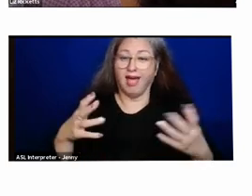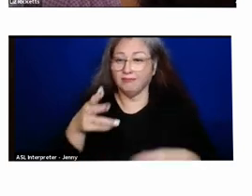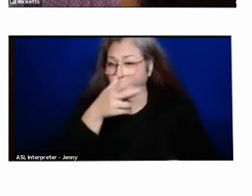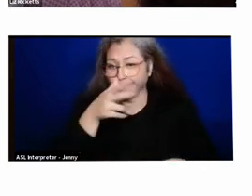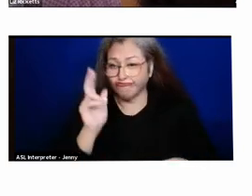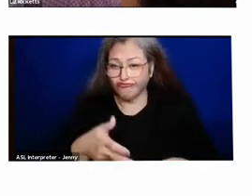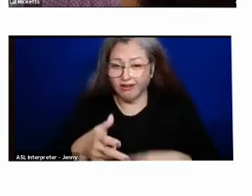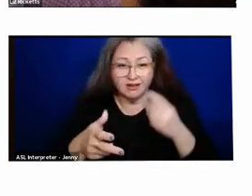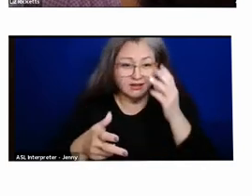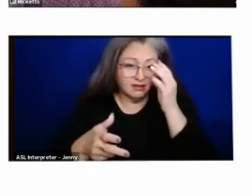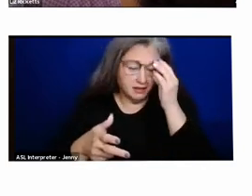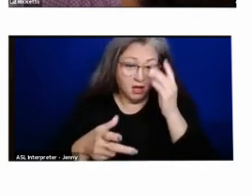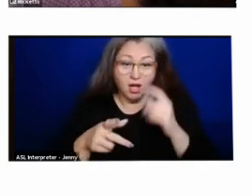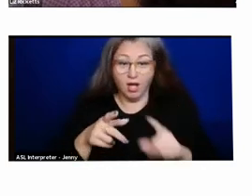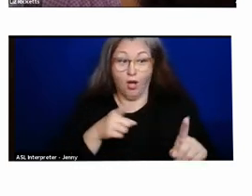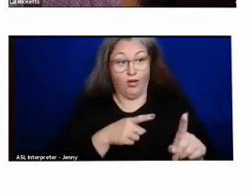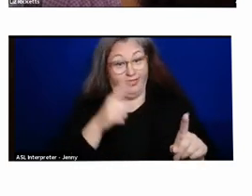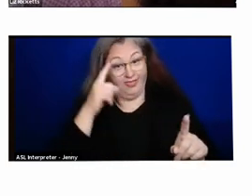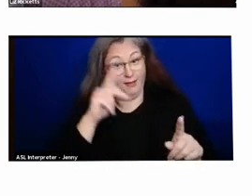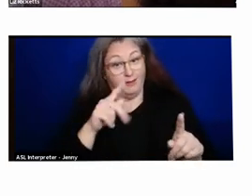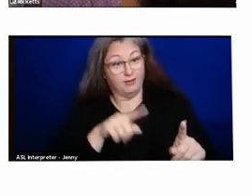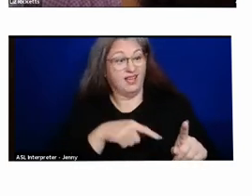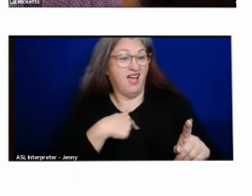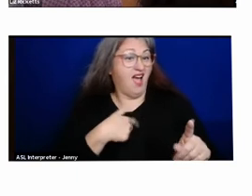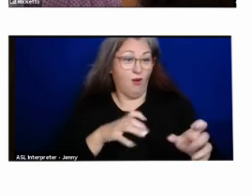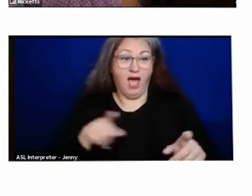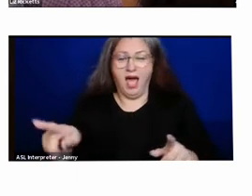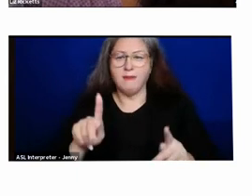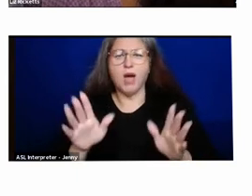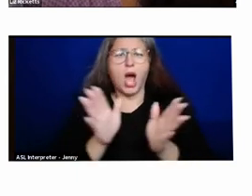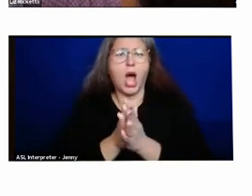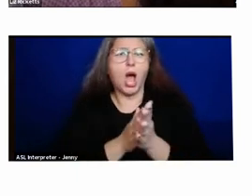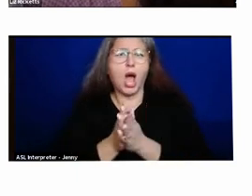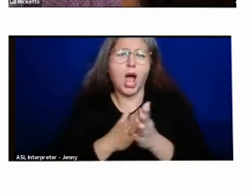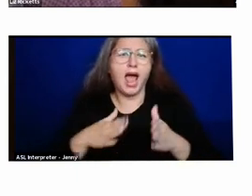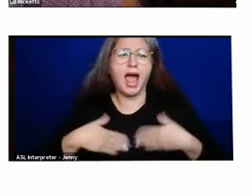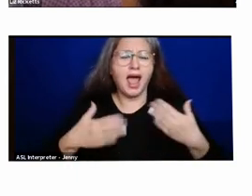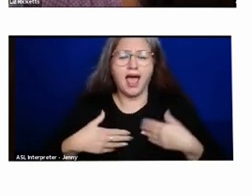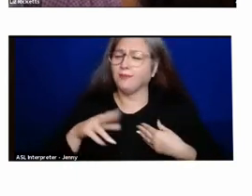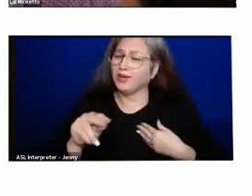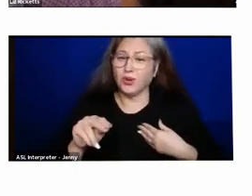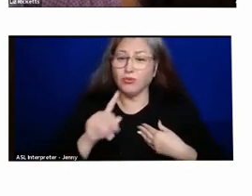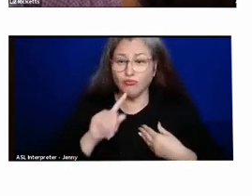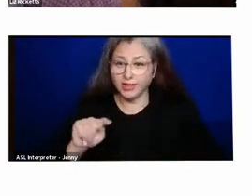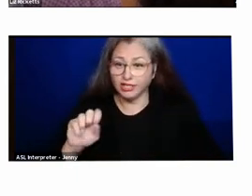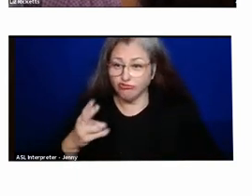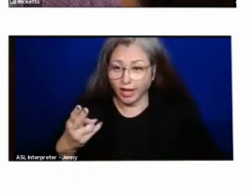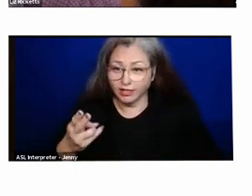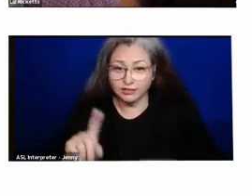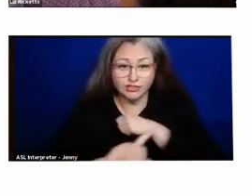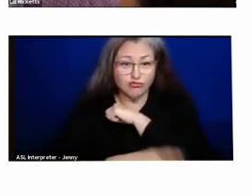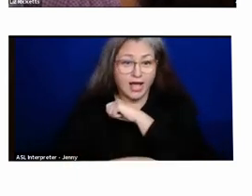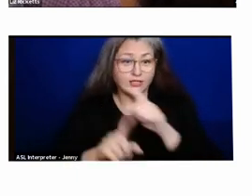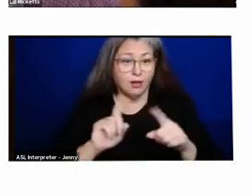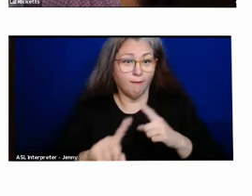most often not another man's treasure. It's just trash. And all this trash, it has to go somewhere,